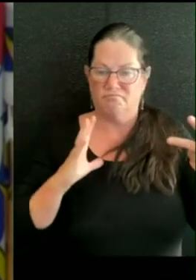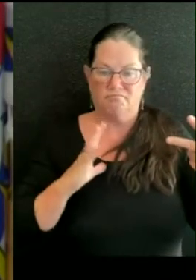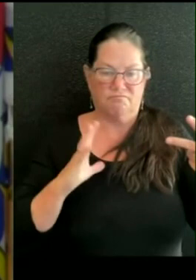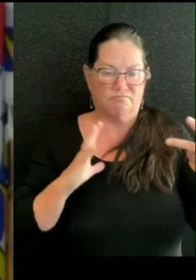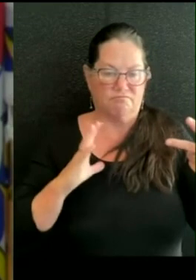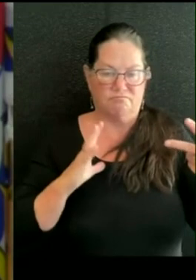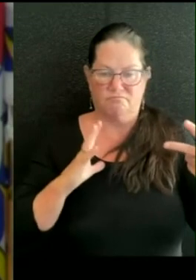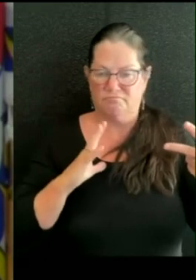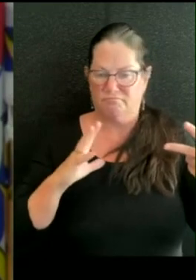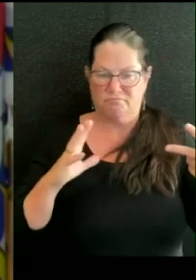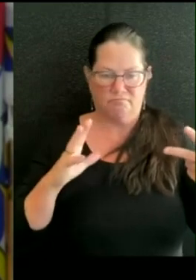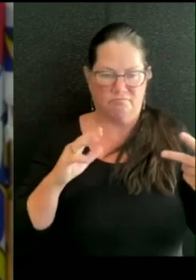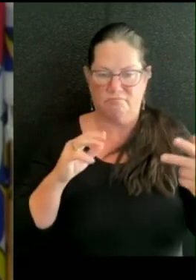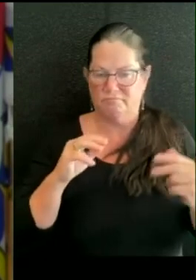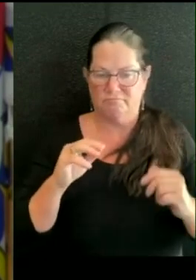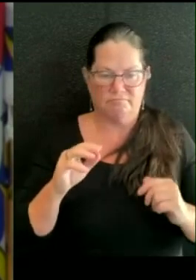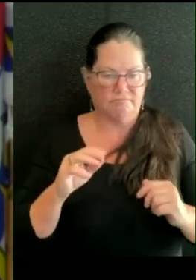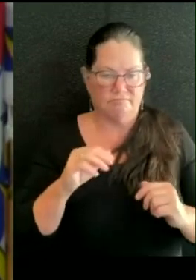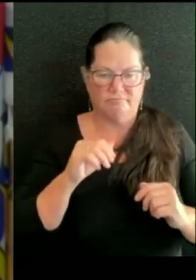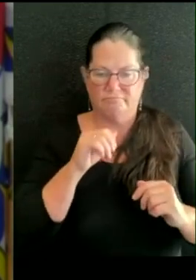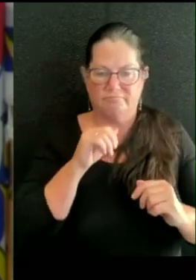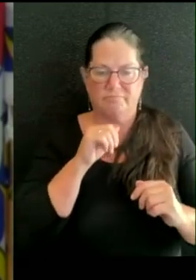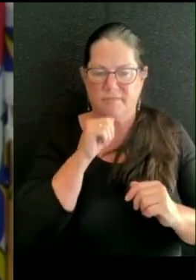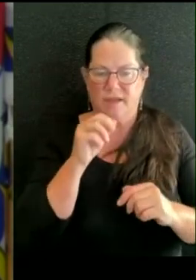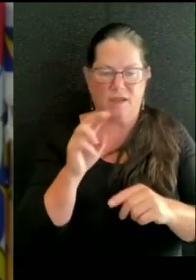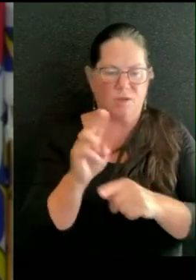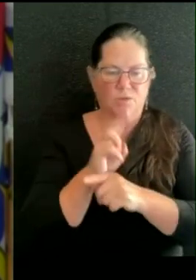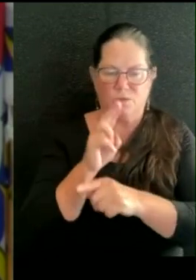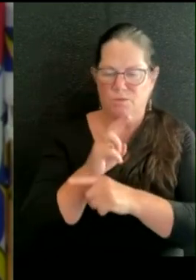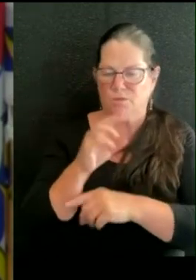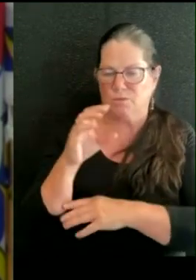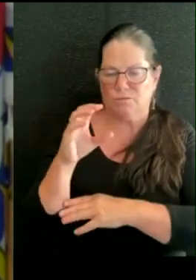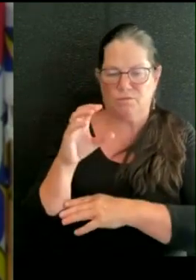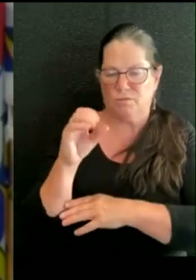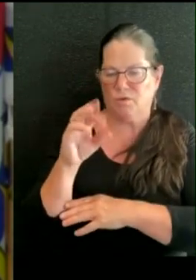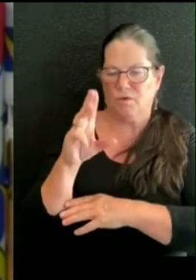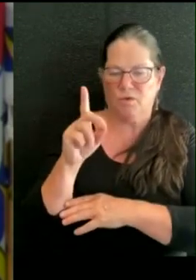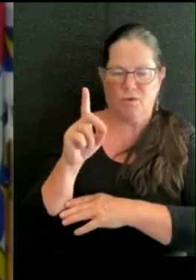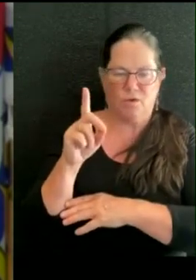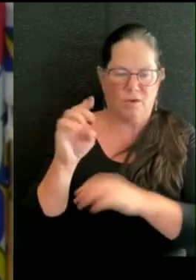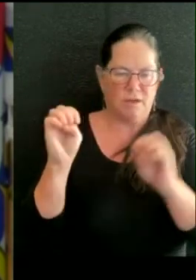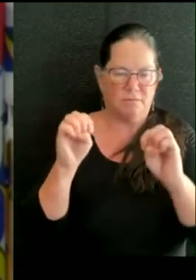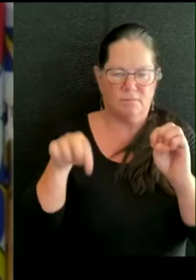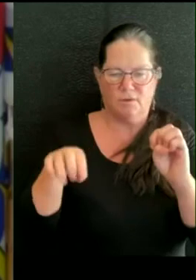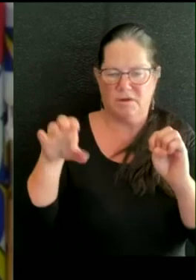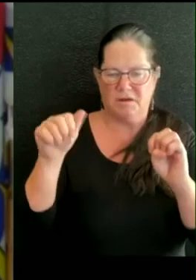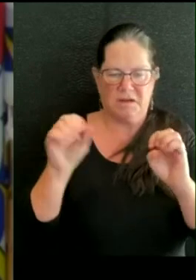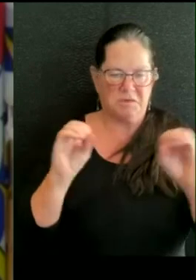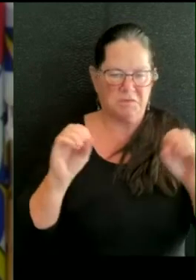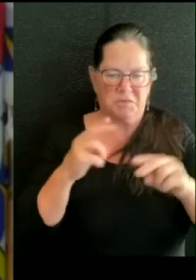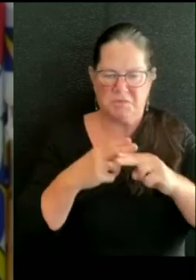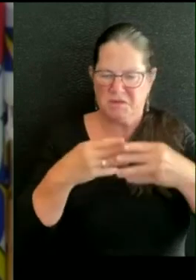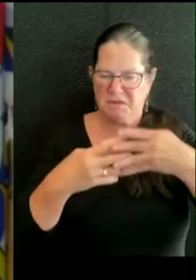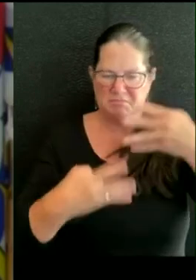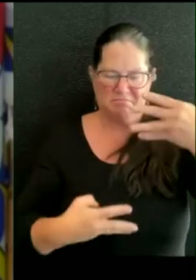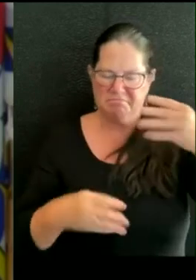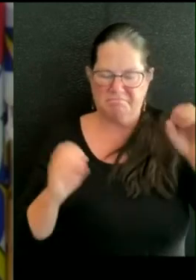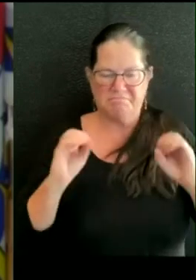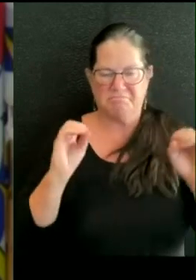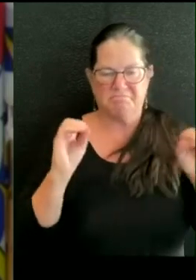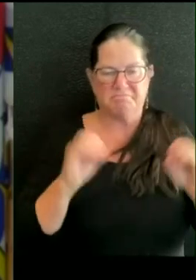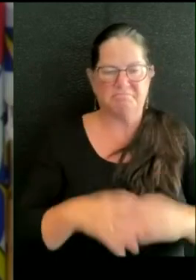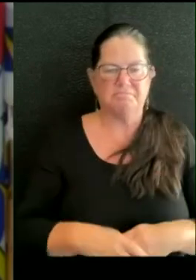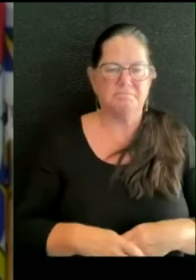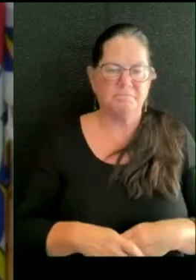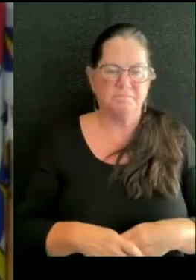The updated breakdown properties with significant damage to full structure loss is now as follows.